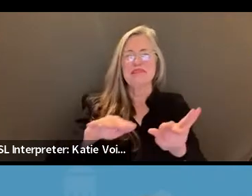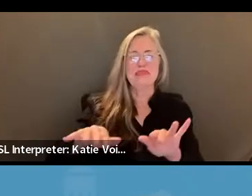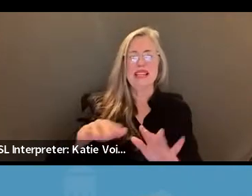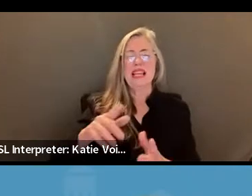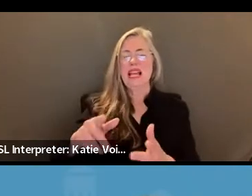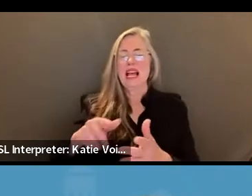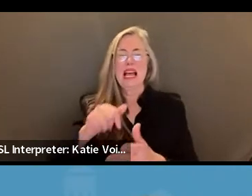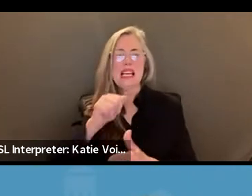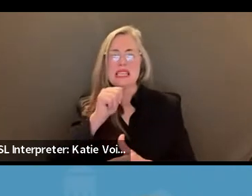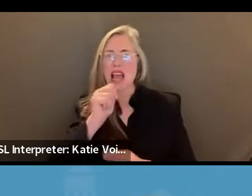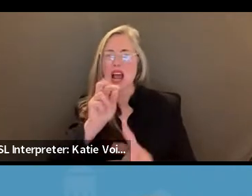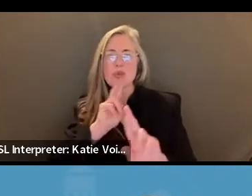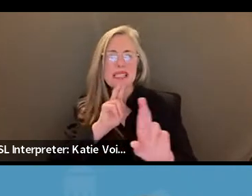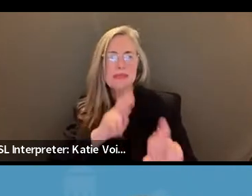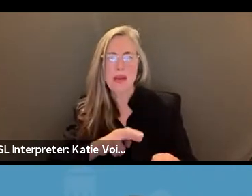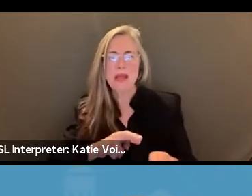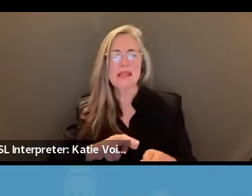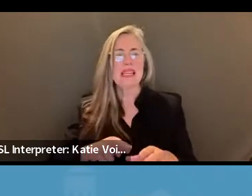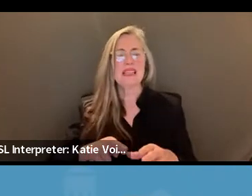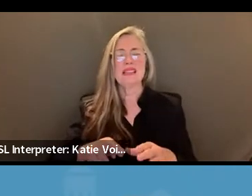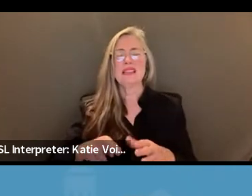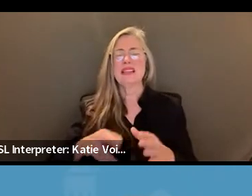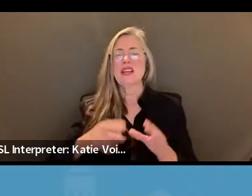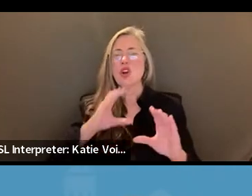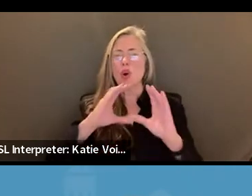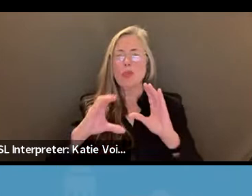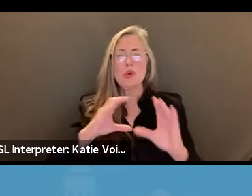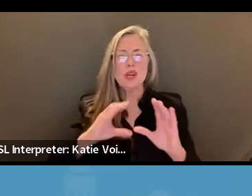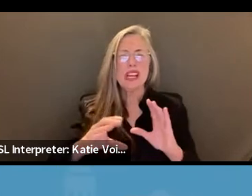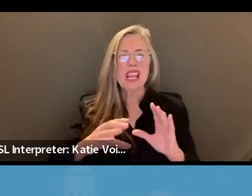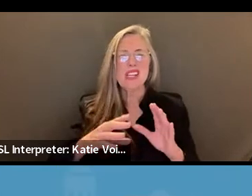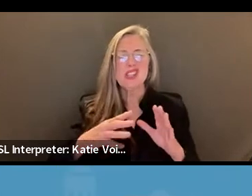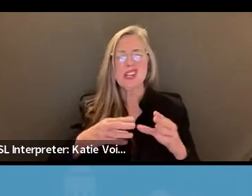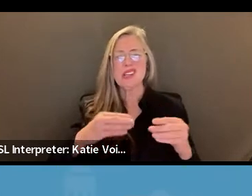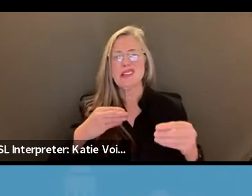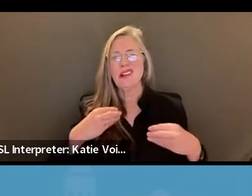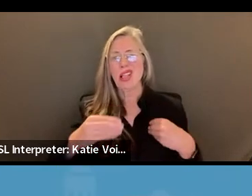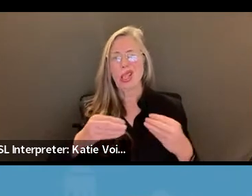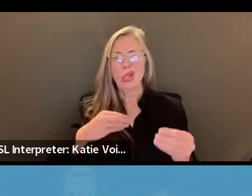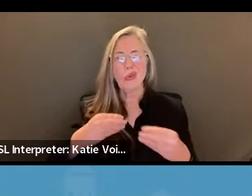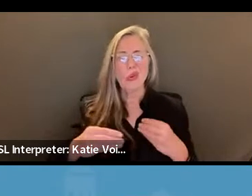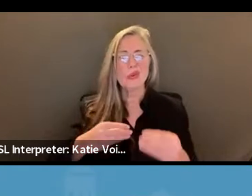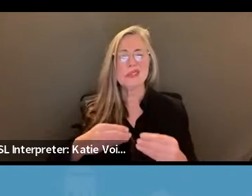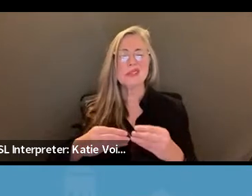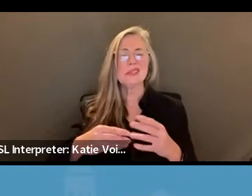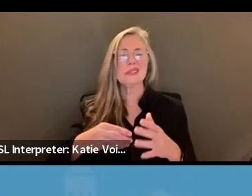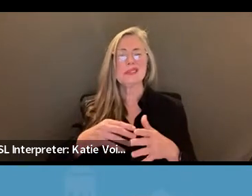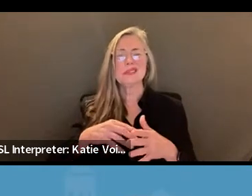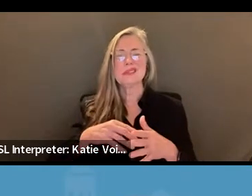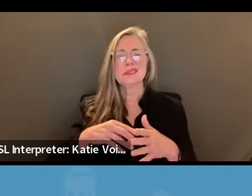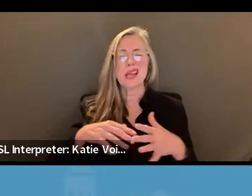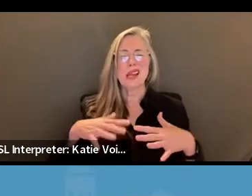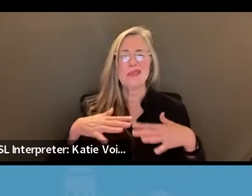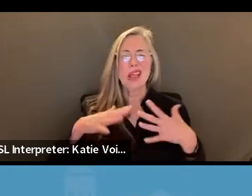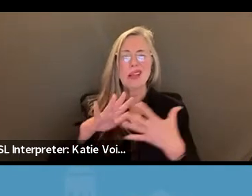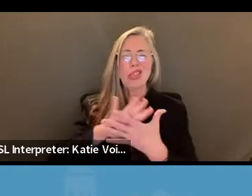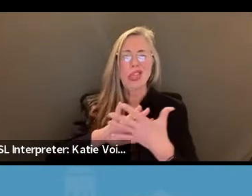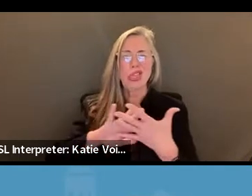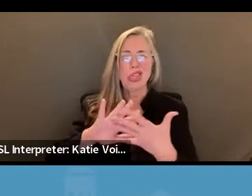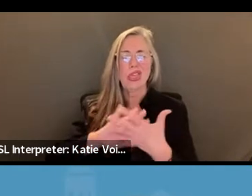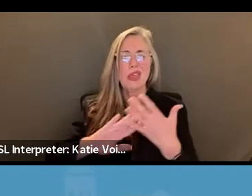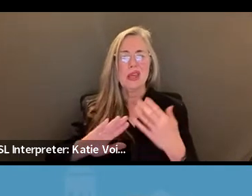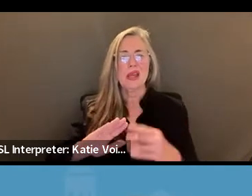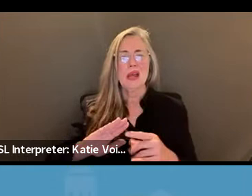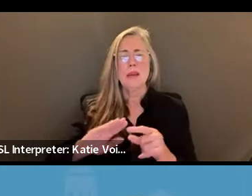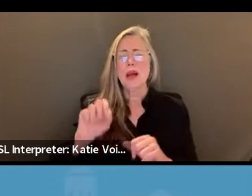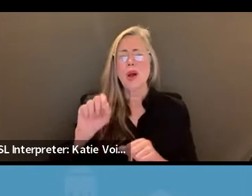communication. I'm wondering a couple of things. So I'm wondering, one, and if you could take this back to Insight, is